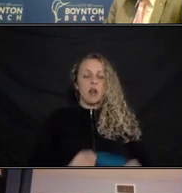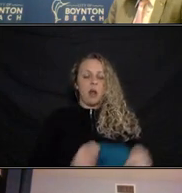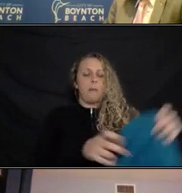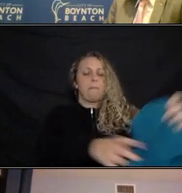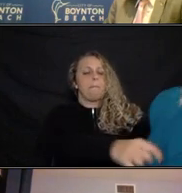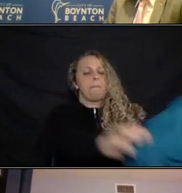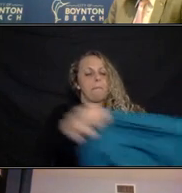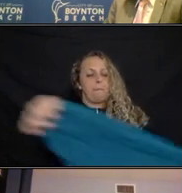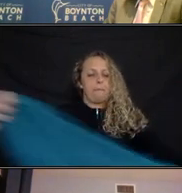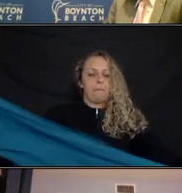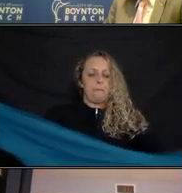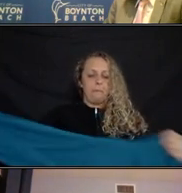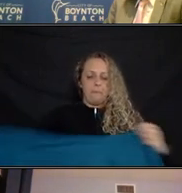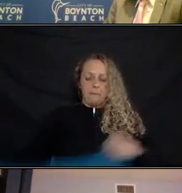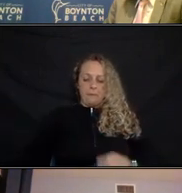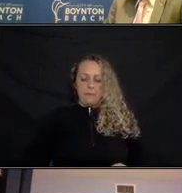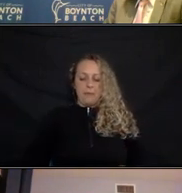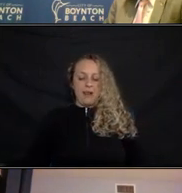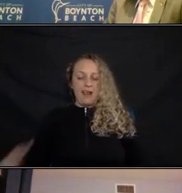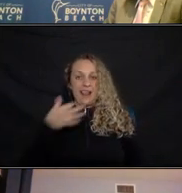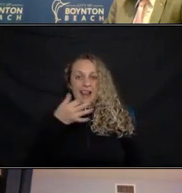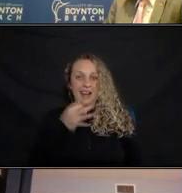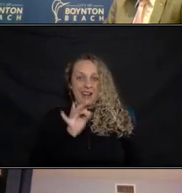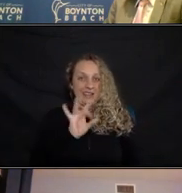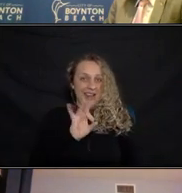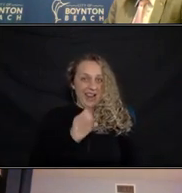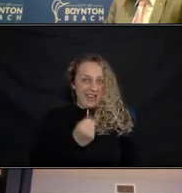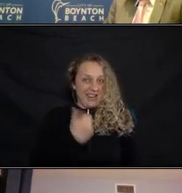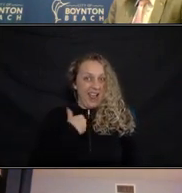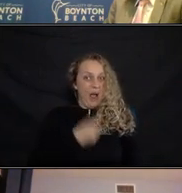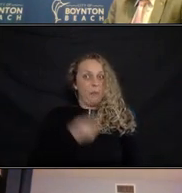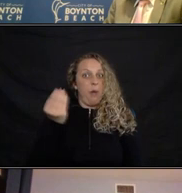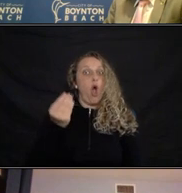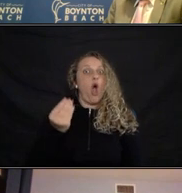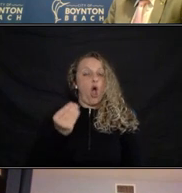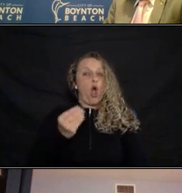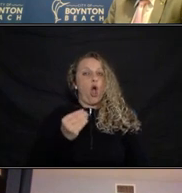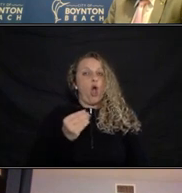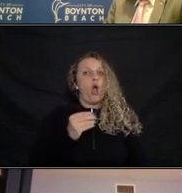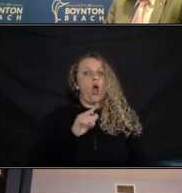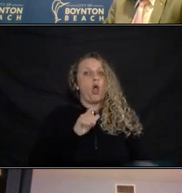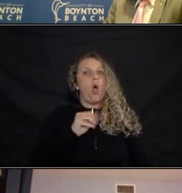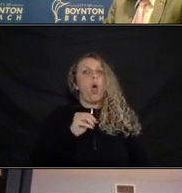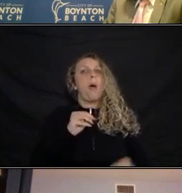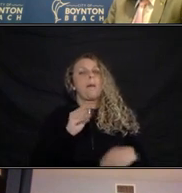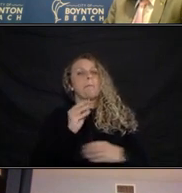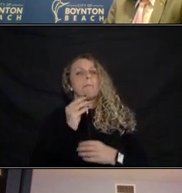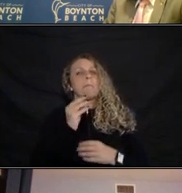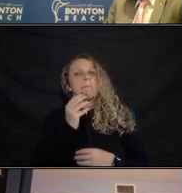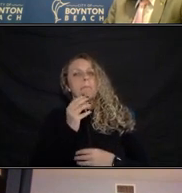In 1980, I liked it so much, I bought a house in Long Meadow Circle. I backed up to the woods.